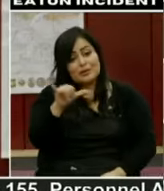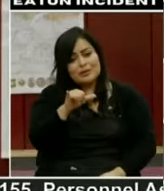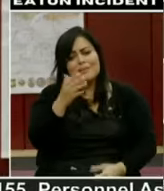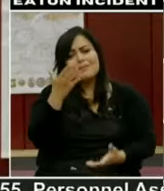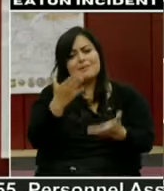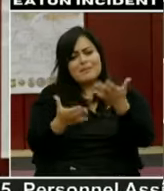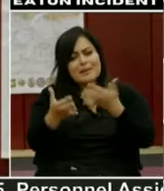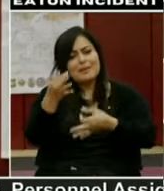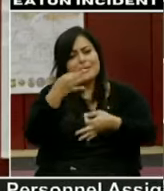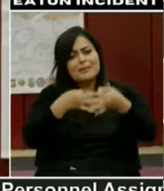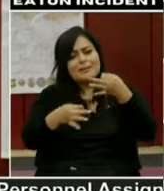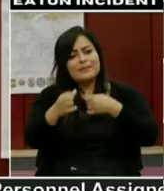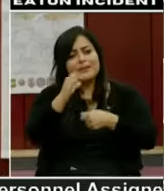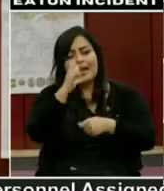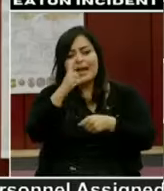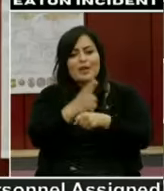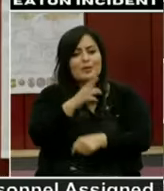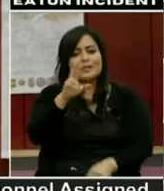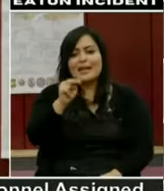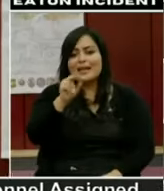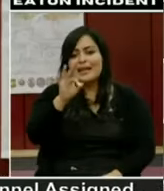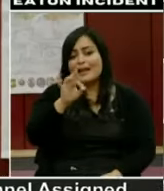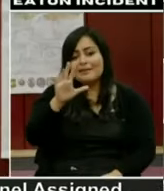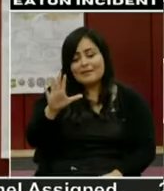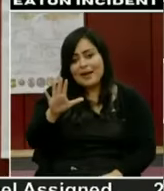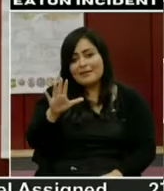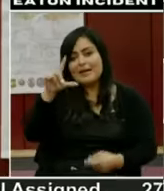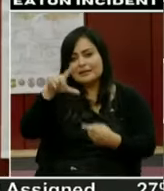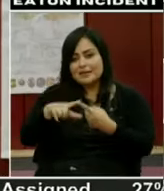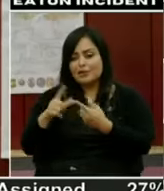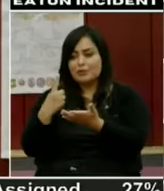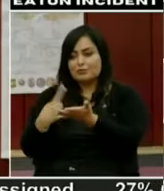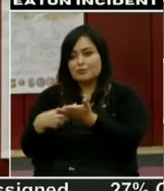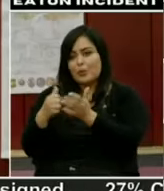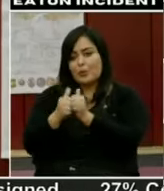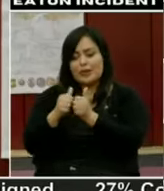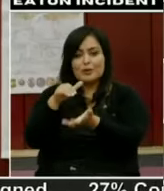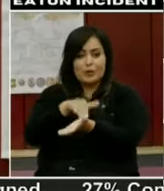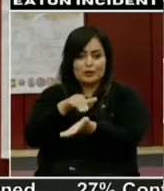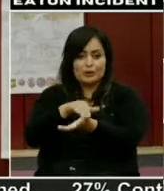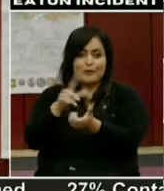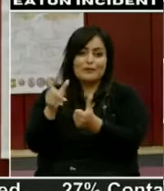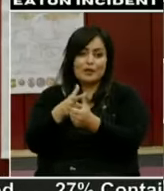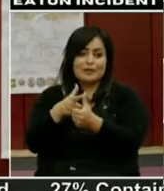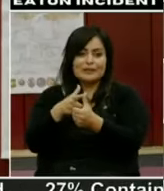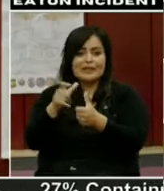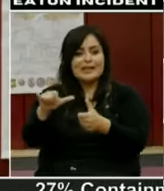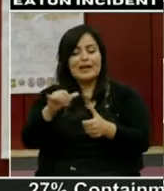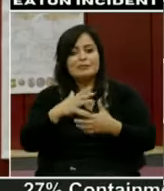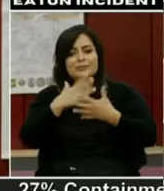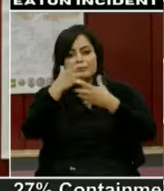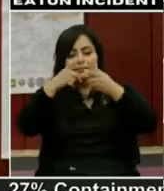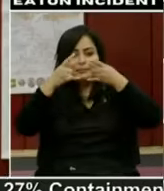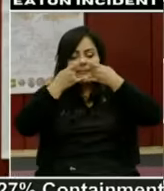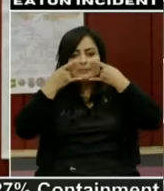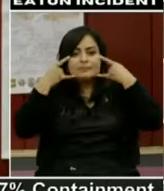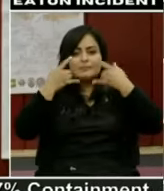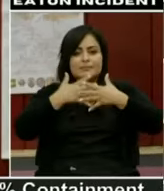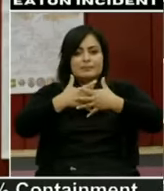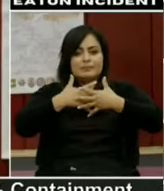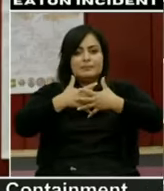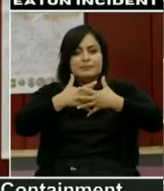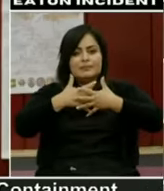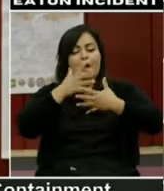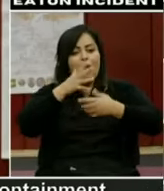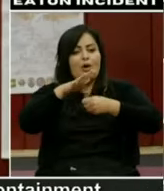consider not utilizing an N95 mask until you've talked to a doctor, because that breathing rate on your heart actually causes as much, if not